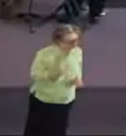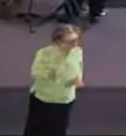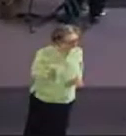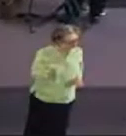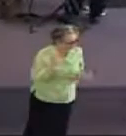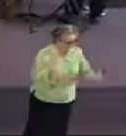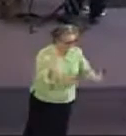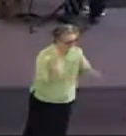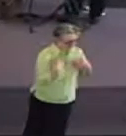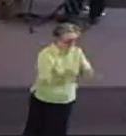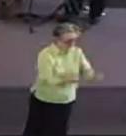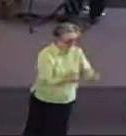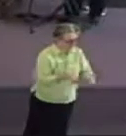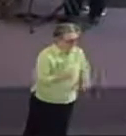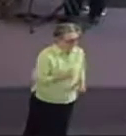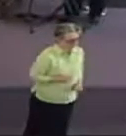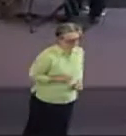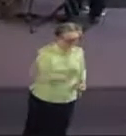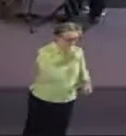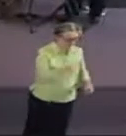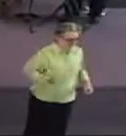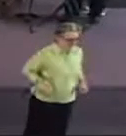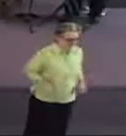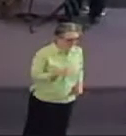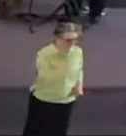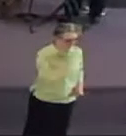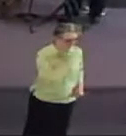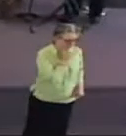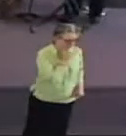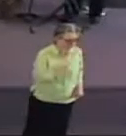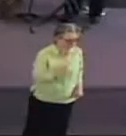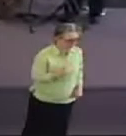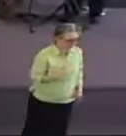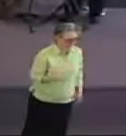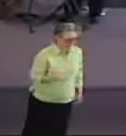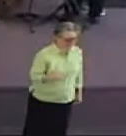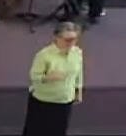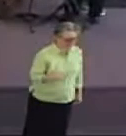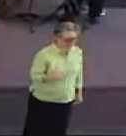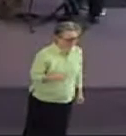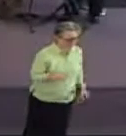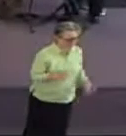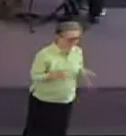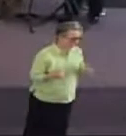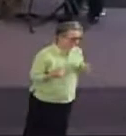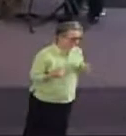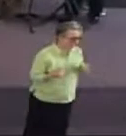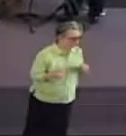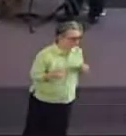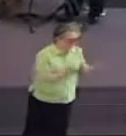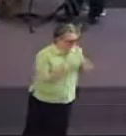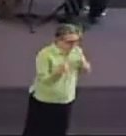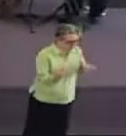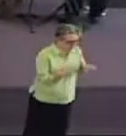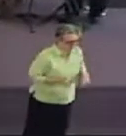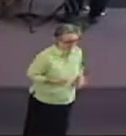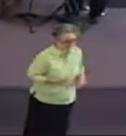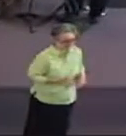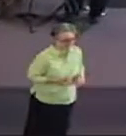And the king of Israel got all warped and said, oh man, I can't do this. He's trying to start a fight with me. So